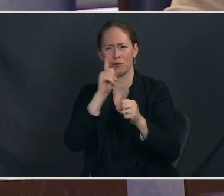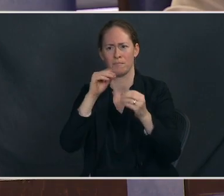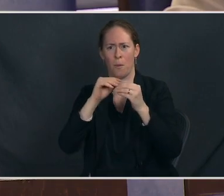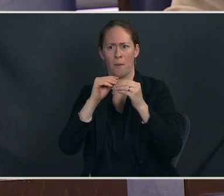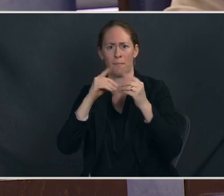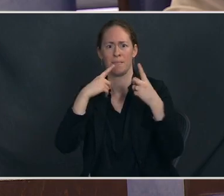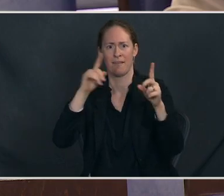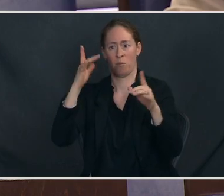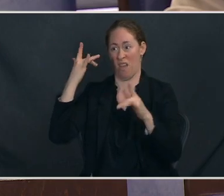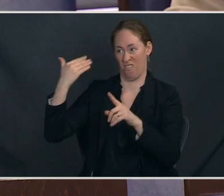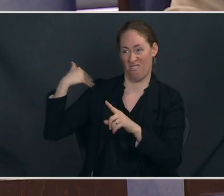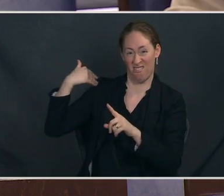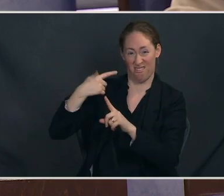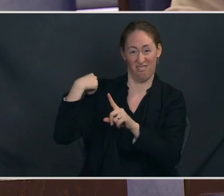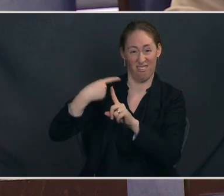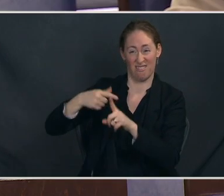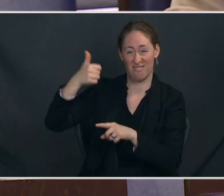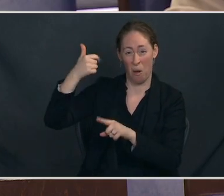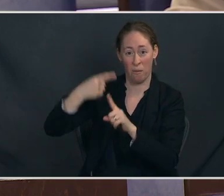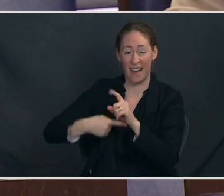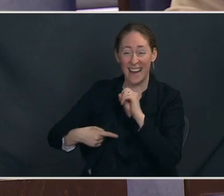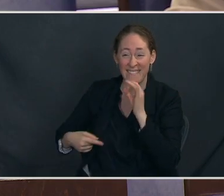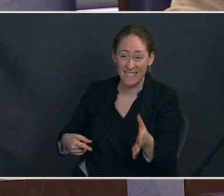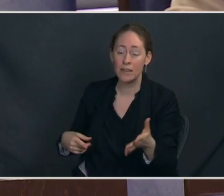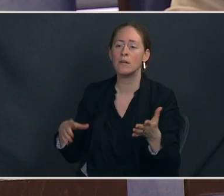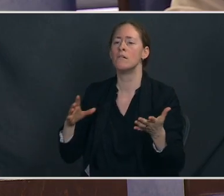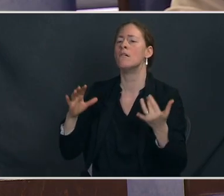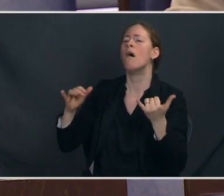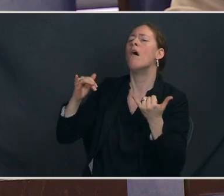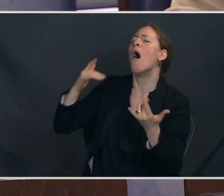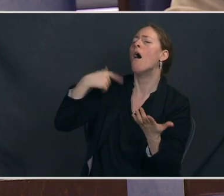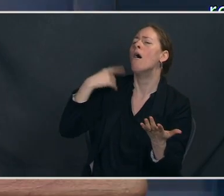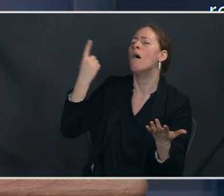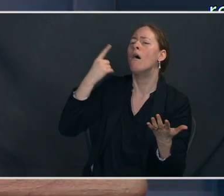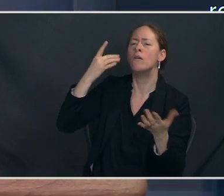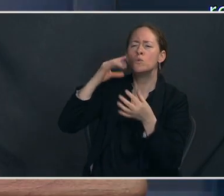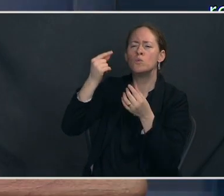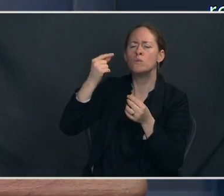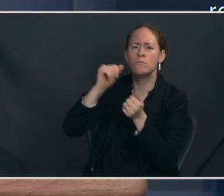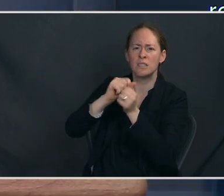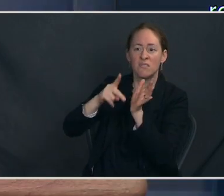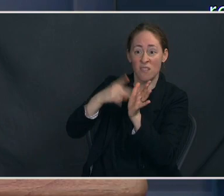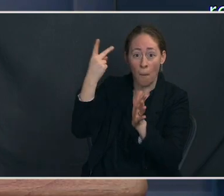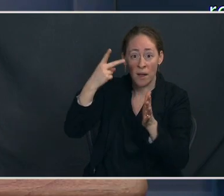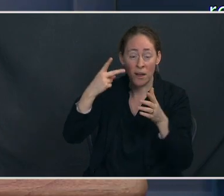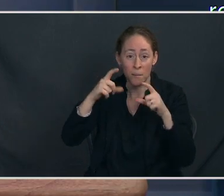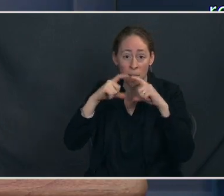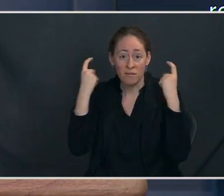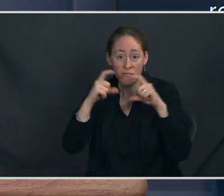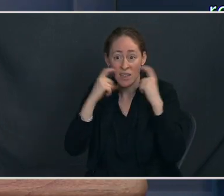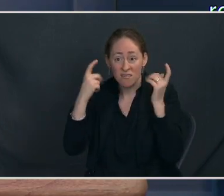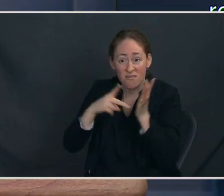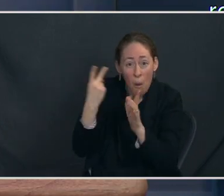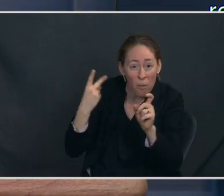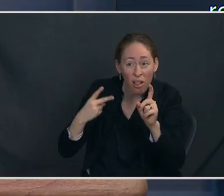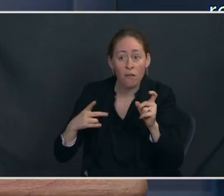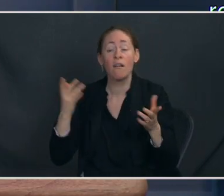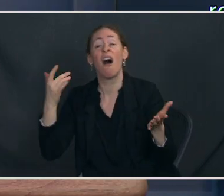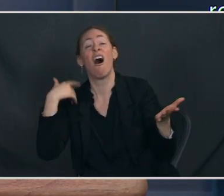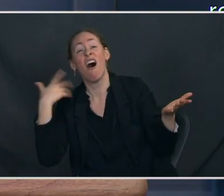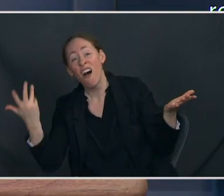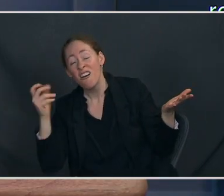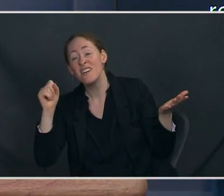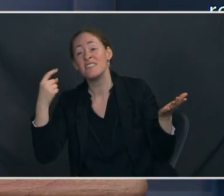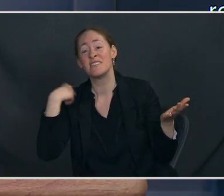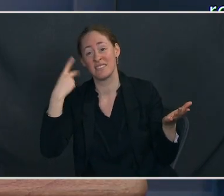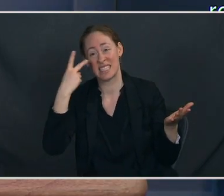to be recommending now double masking. Is that something that the White House would like to see? I've seen some of those reports. I haven't seen that come officially from the